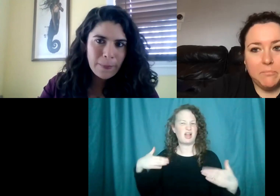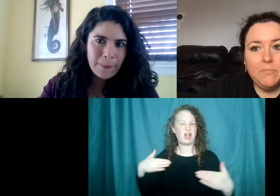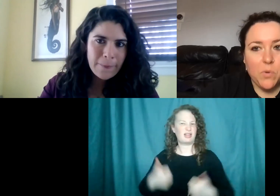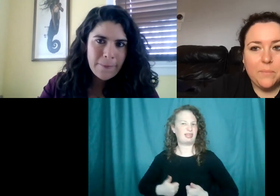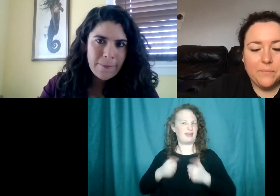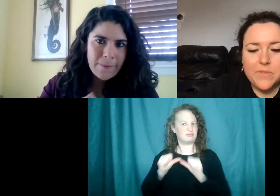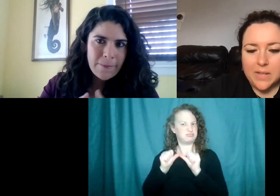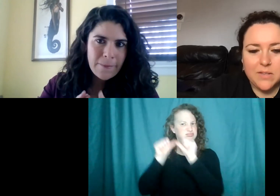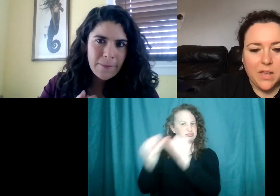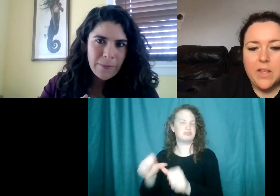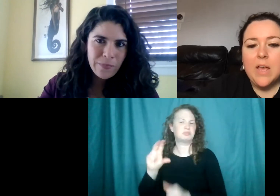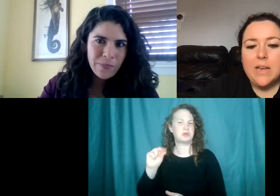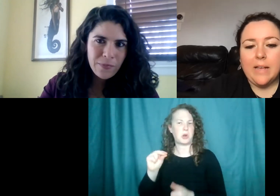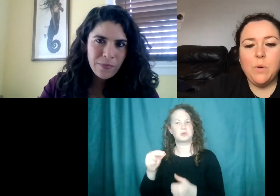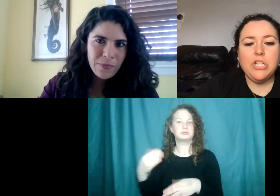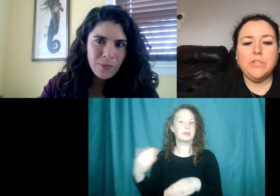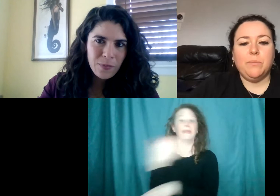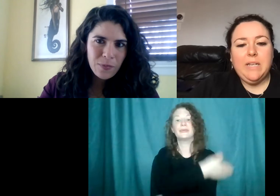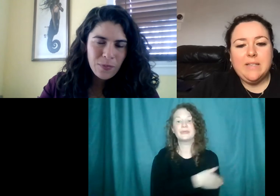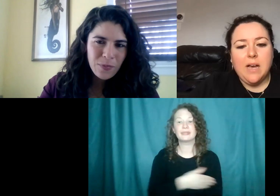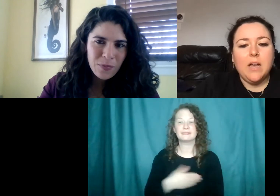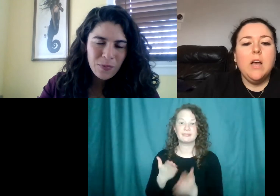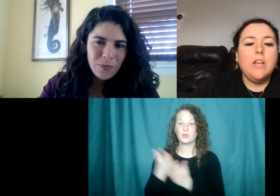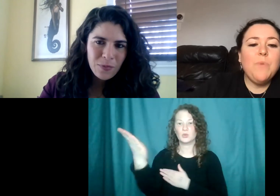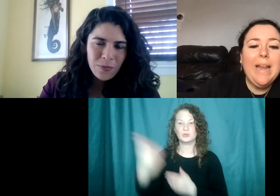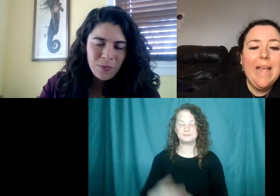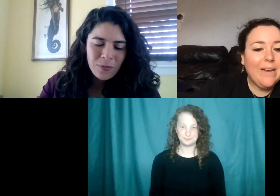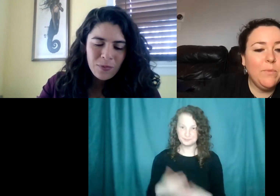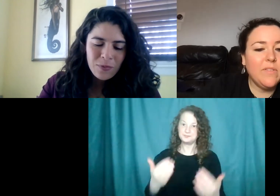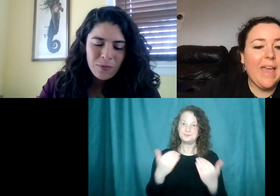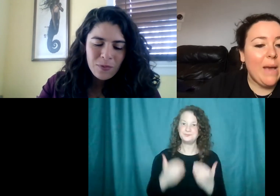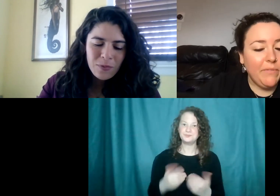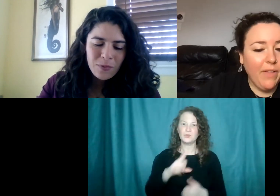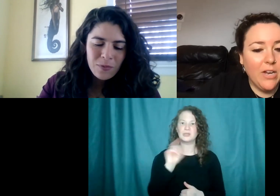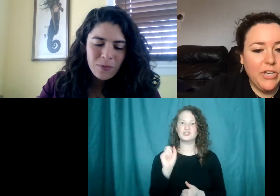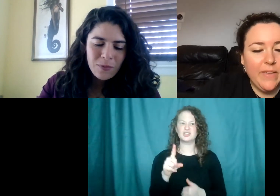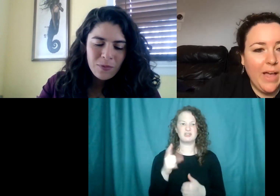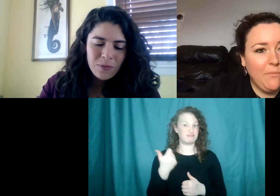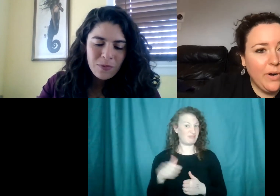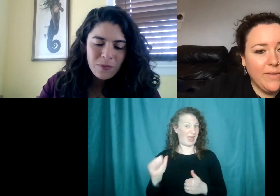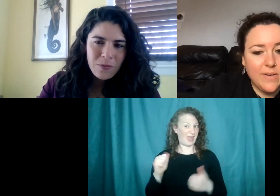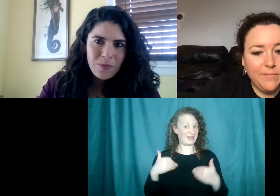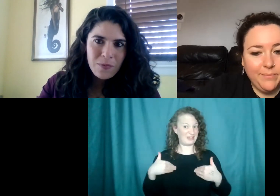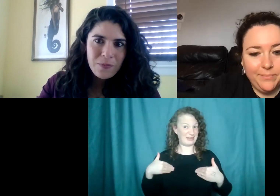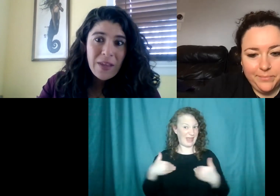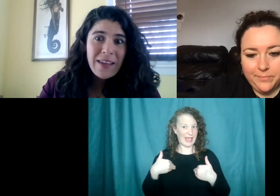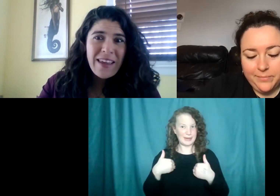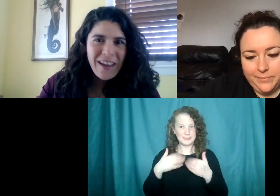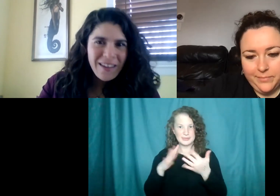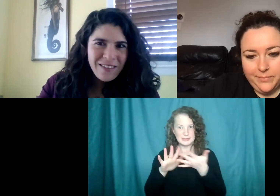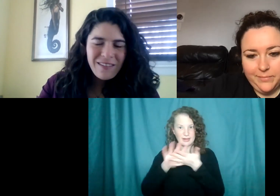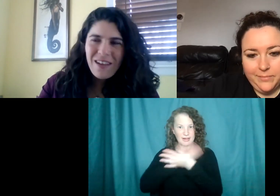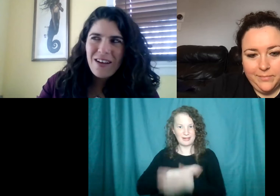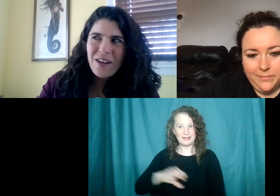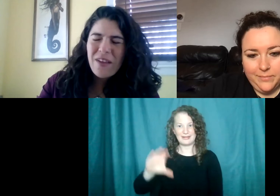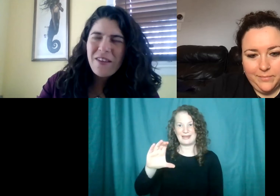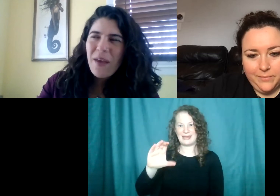them. Cool. Sounds good. Next question is from Lisa. Do any animals camouflage in the kelp forest?